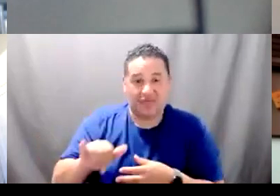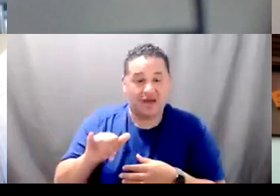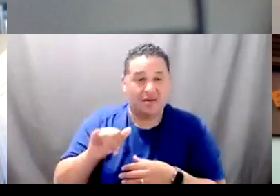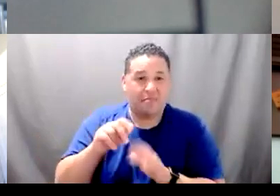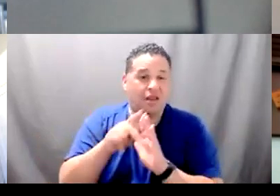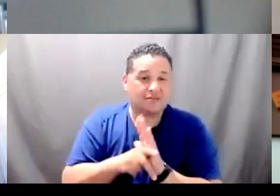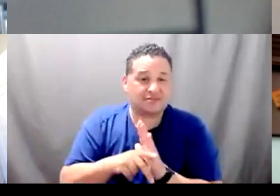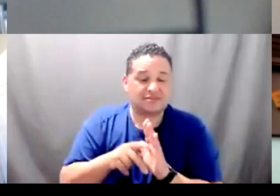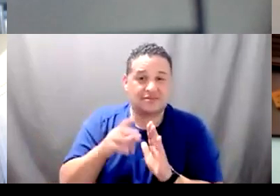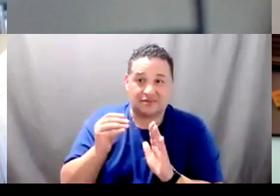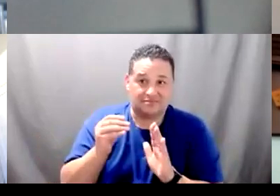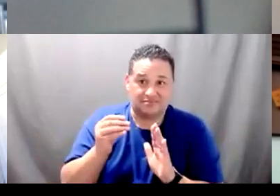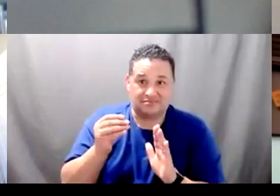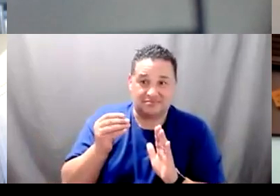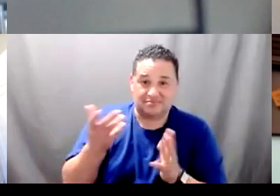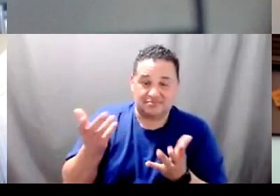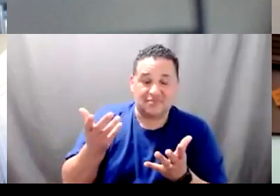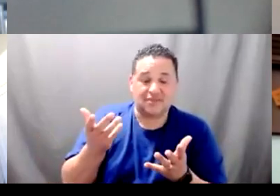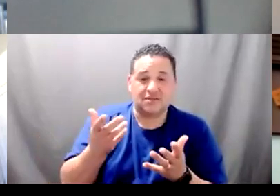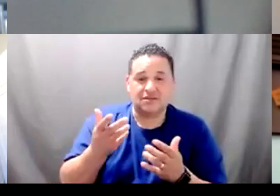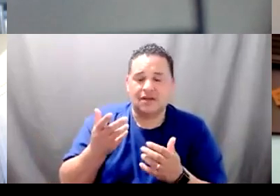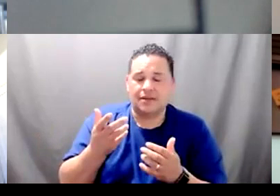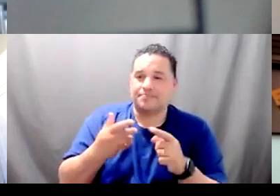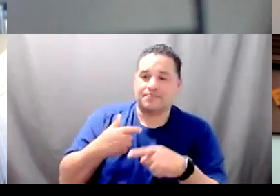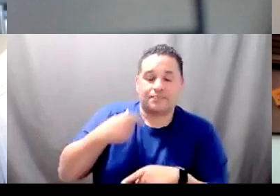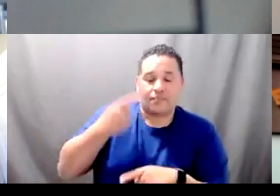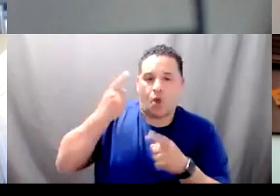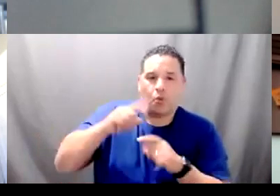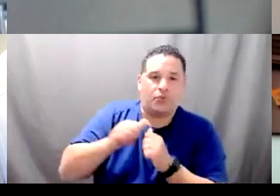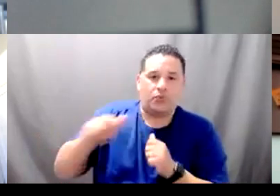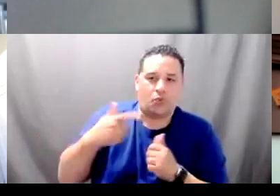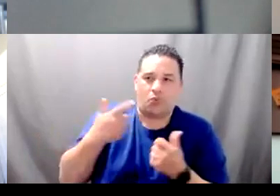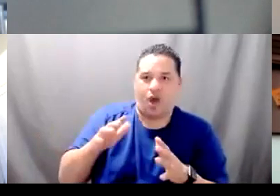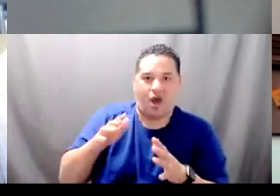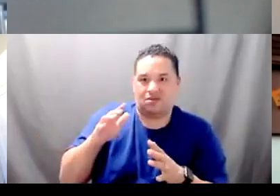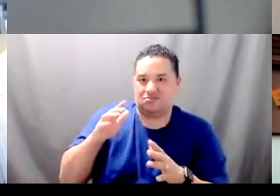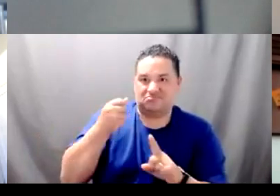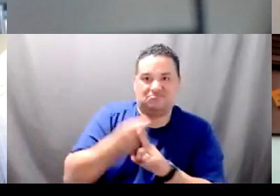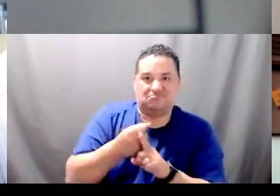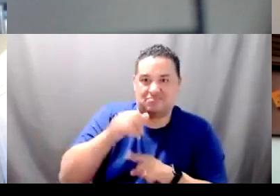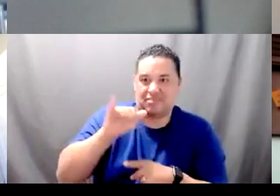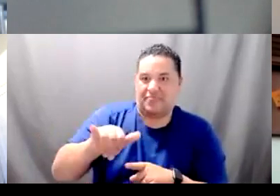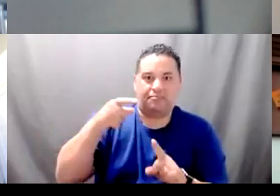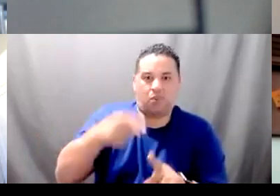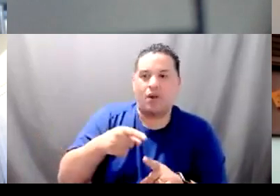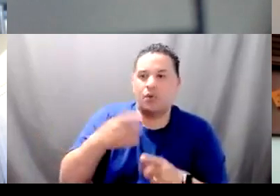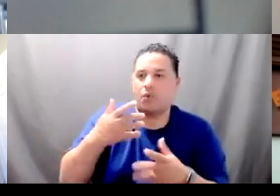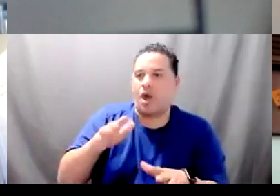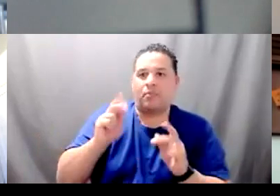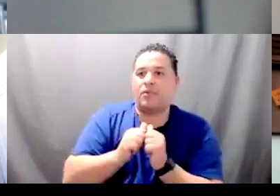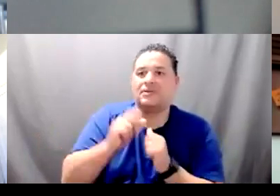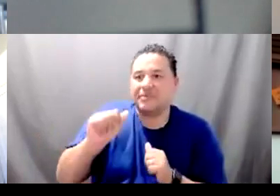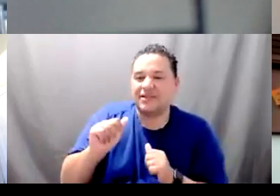and I definitely agree with you. We don't want to get to that point, and we don't want individuals with disabilities to be triaged, to